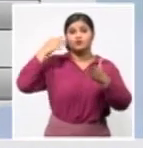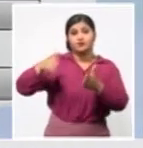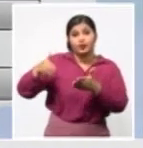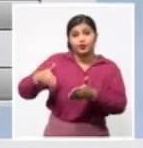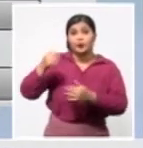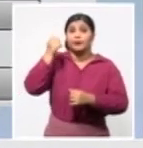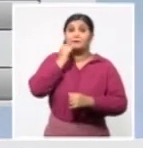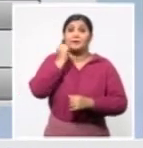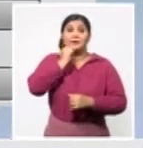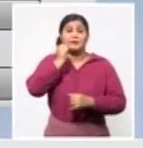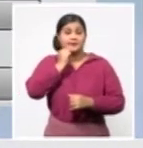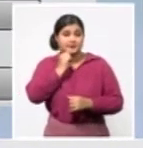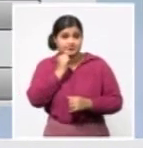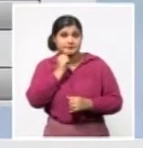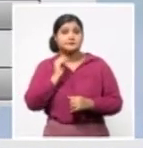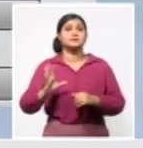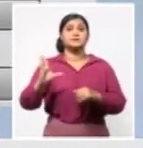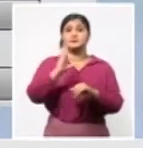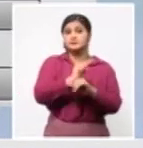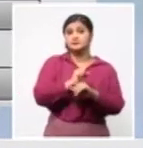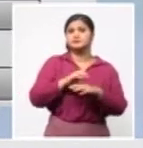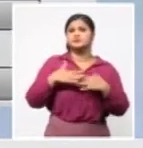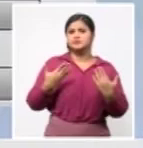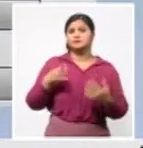135,537 of the